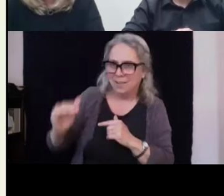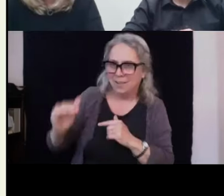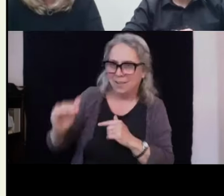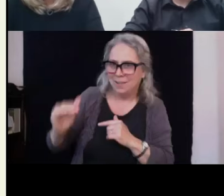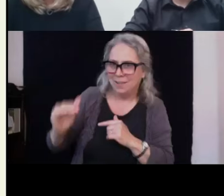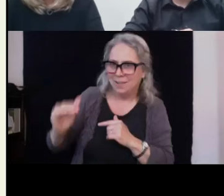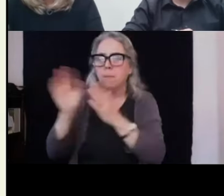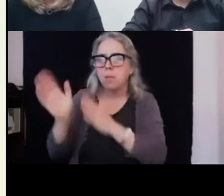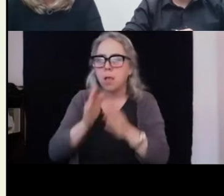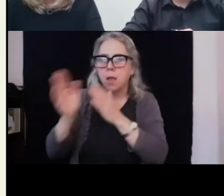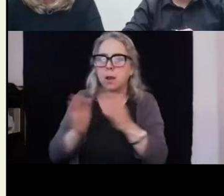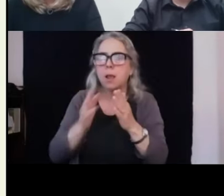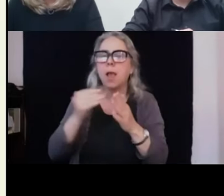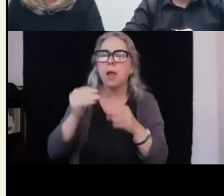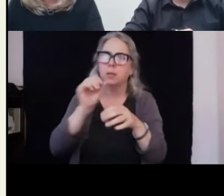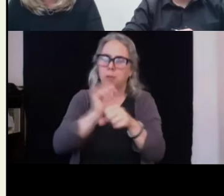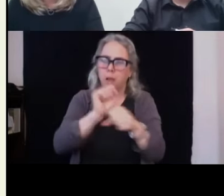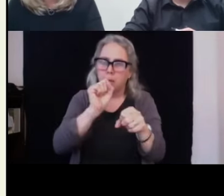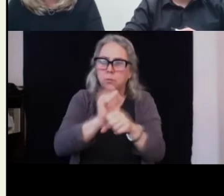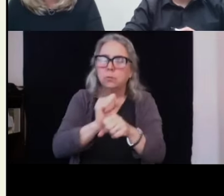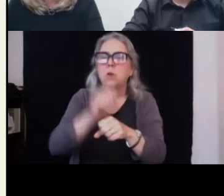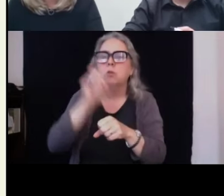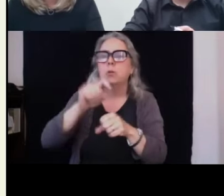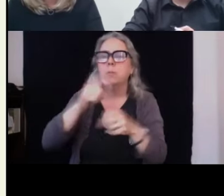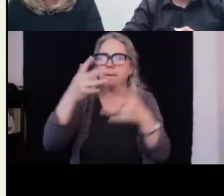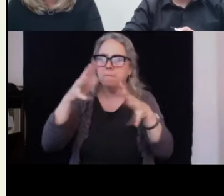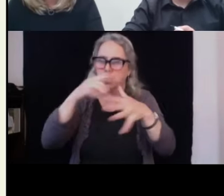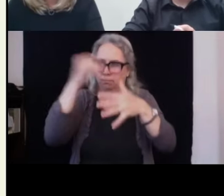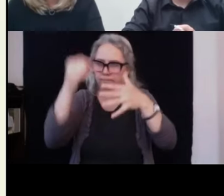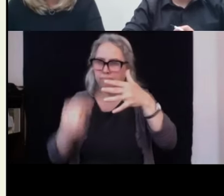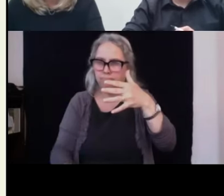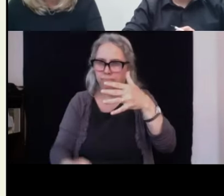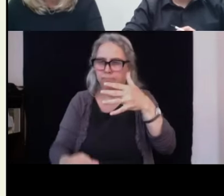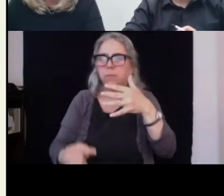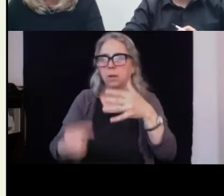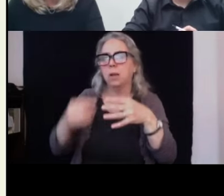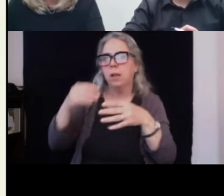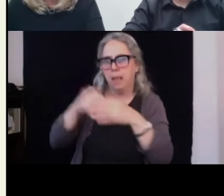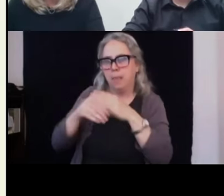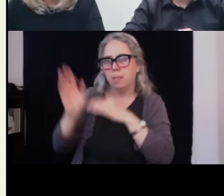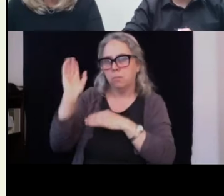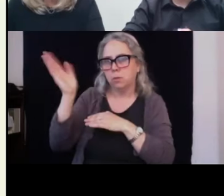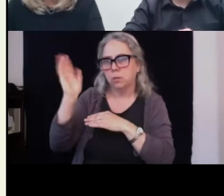and tasks that should be completed in the presentation